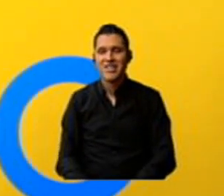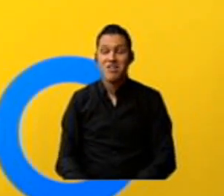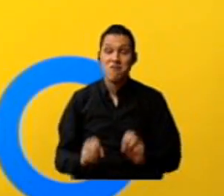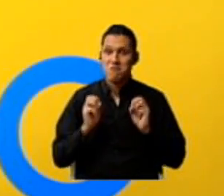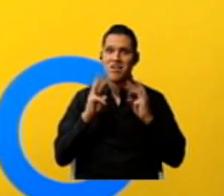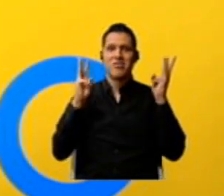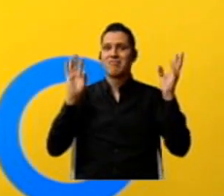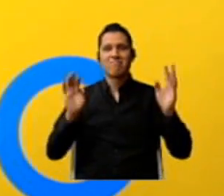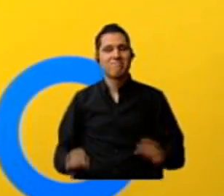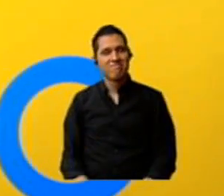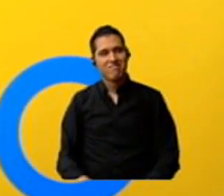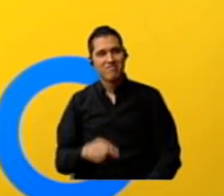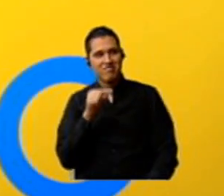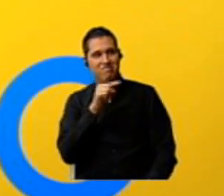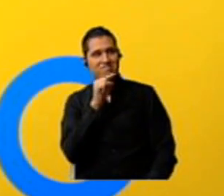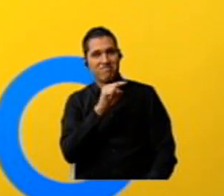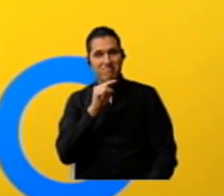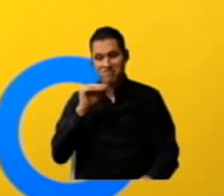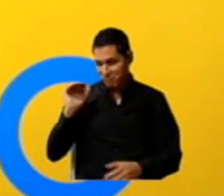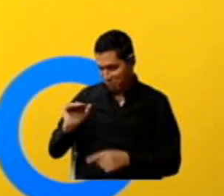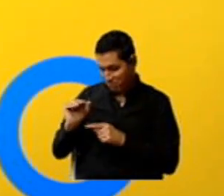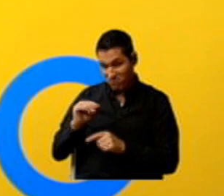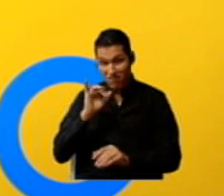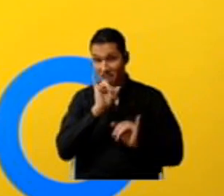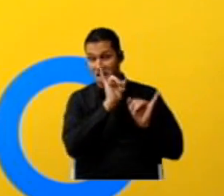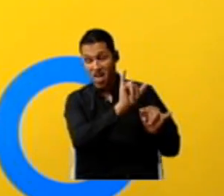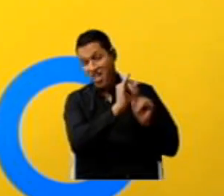Wow, Charlotte stayed in Jamaica.